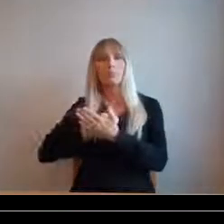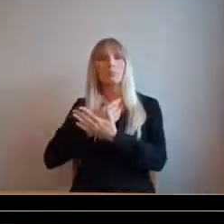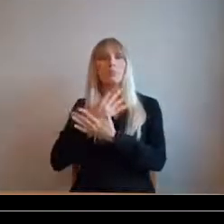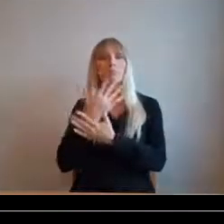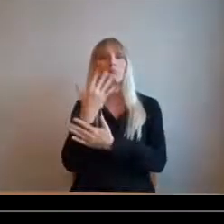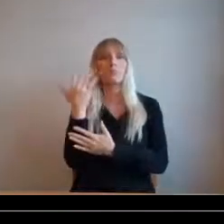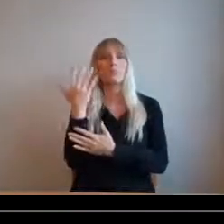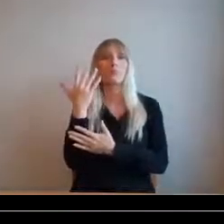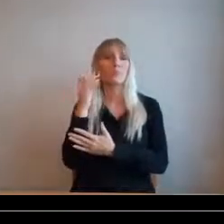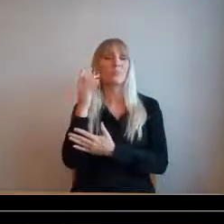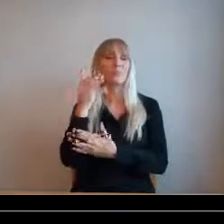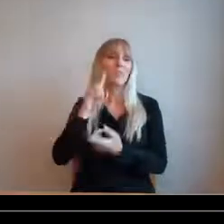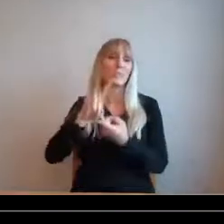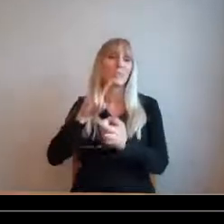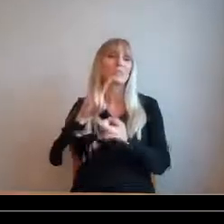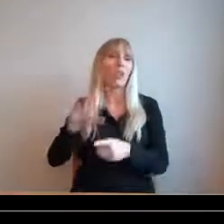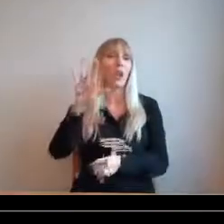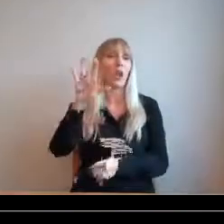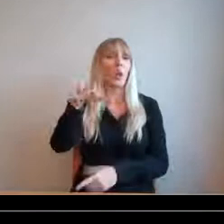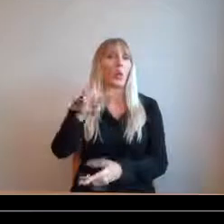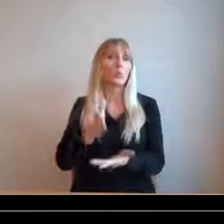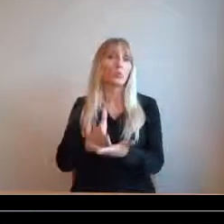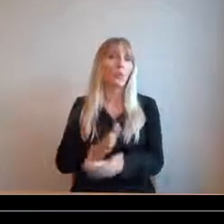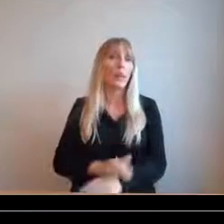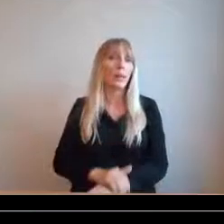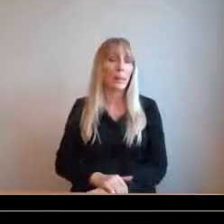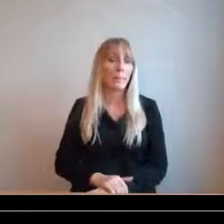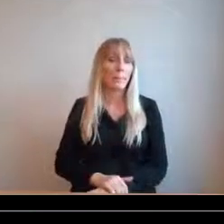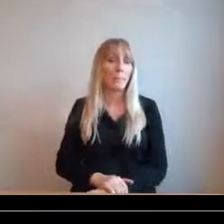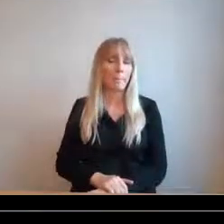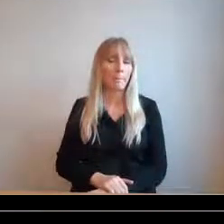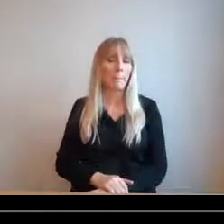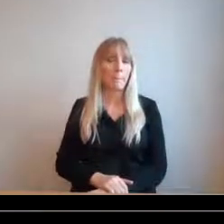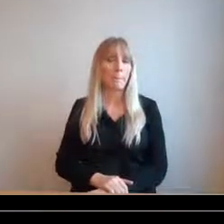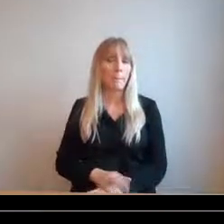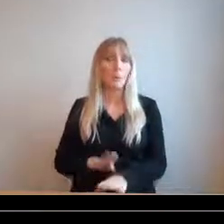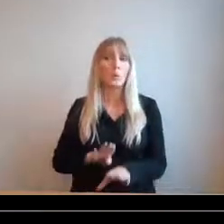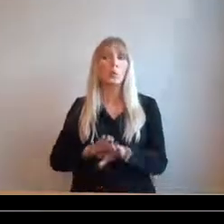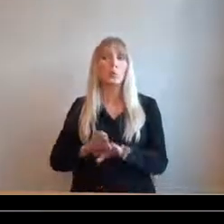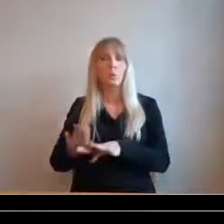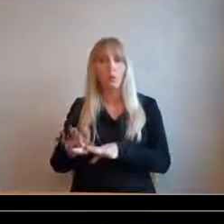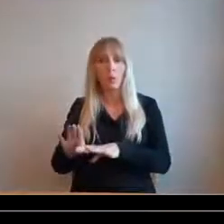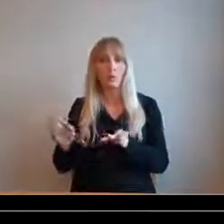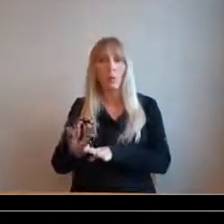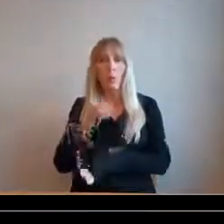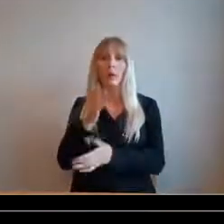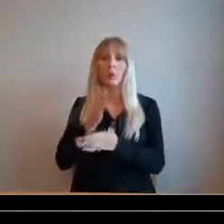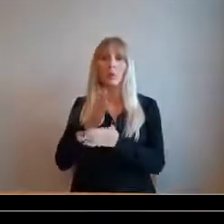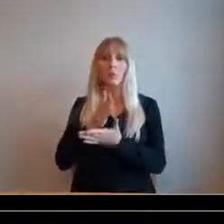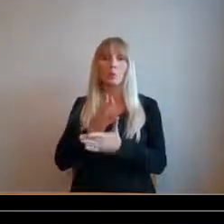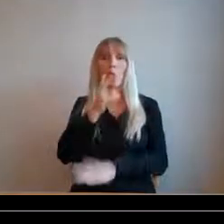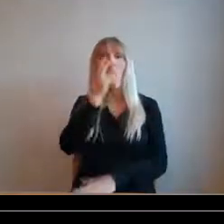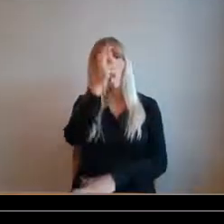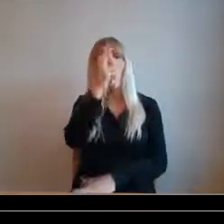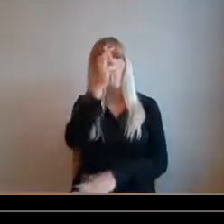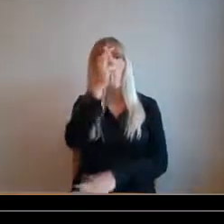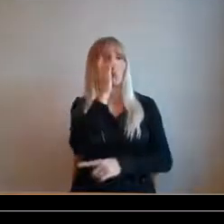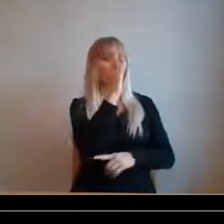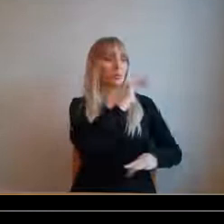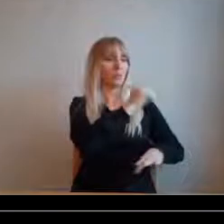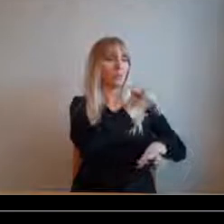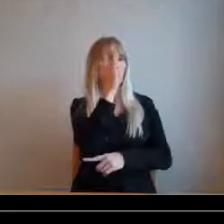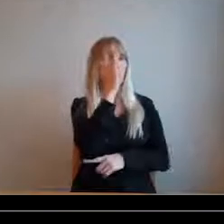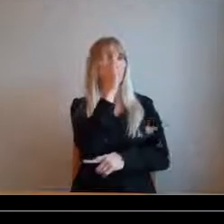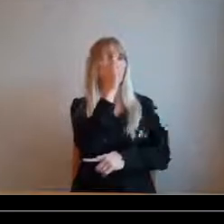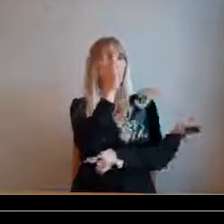does depend on the location. We try to put the more mature trees in where